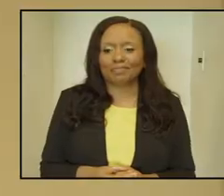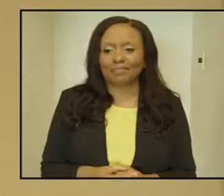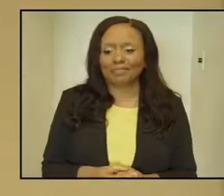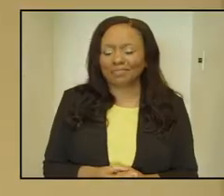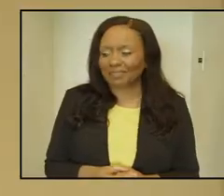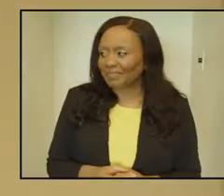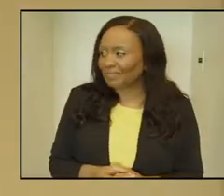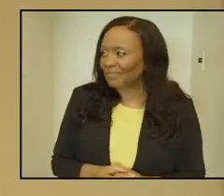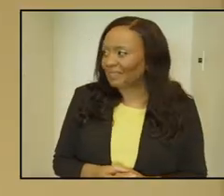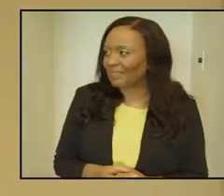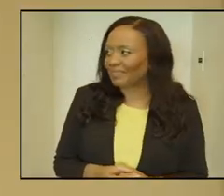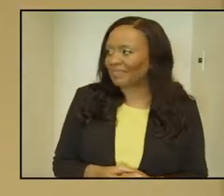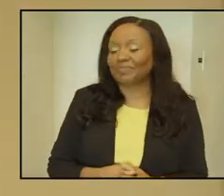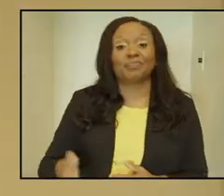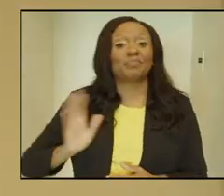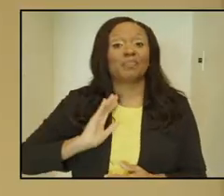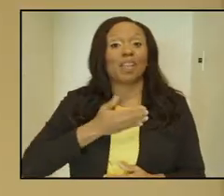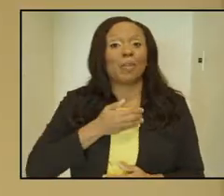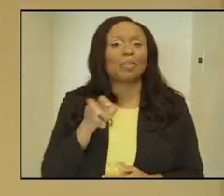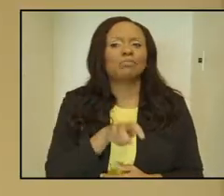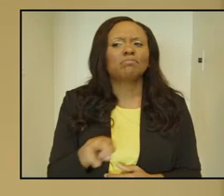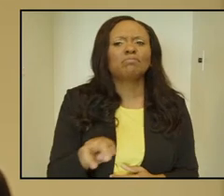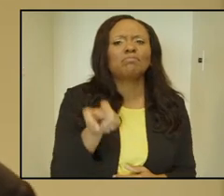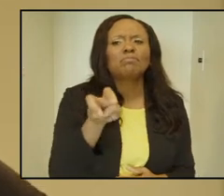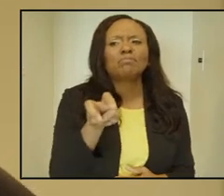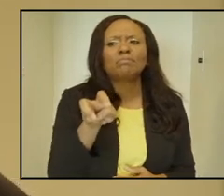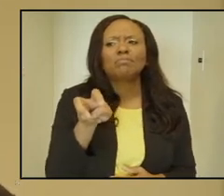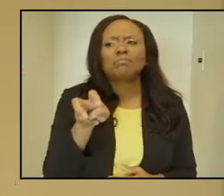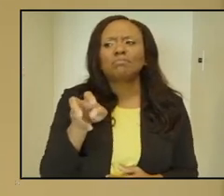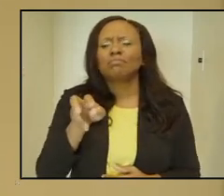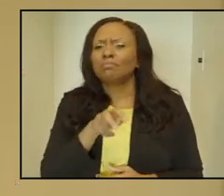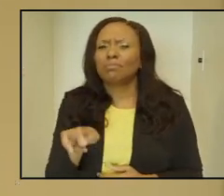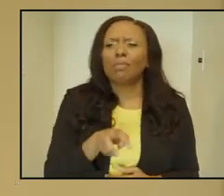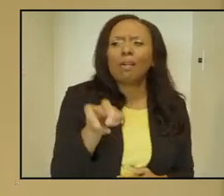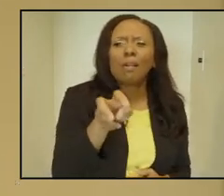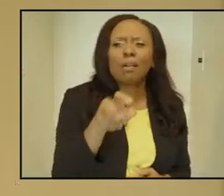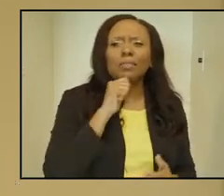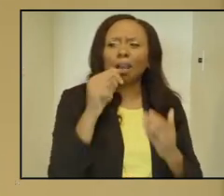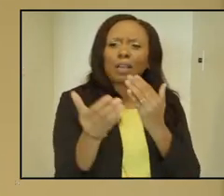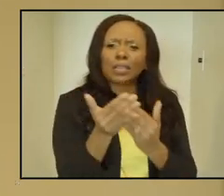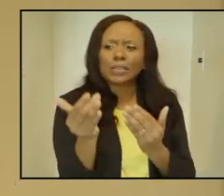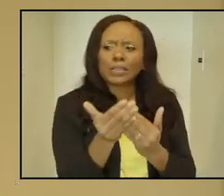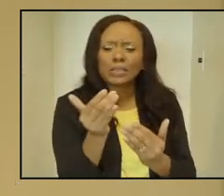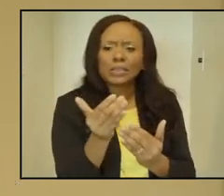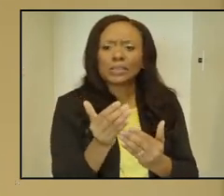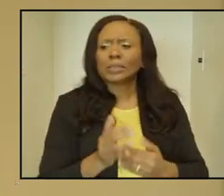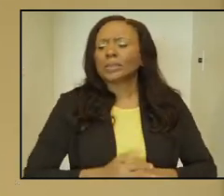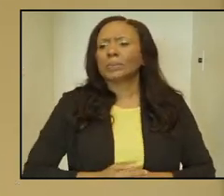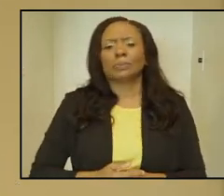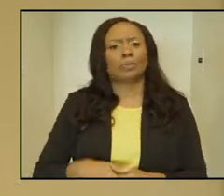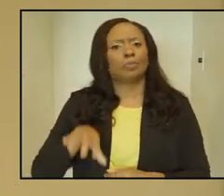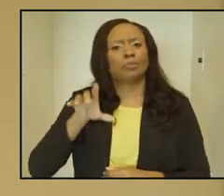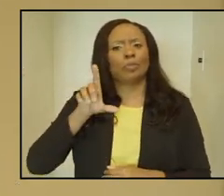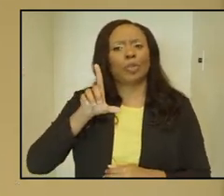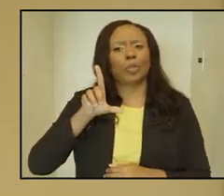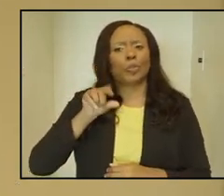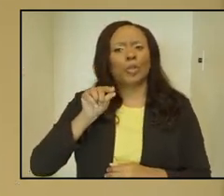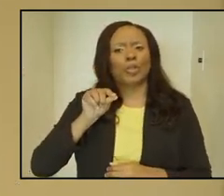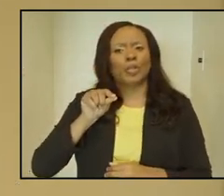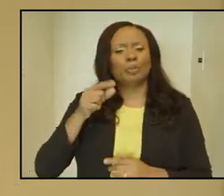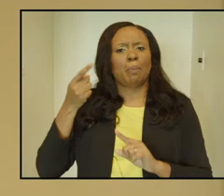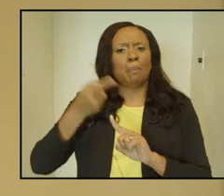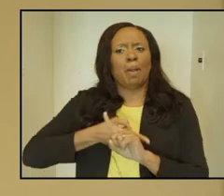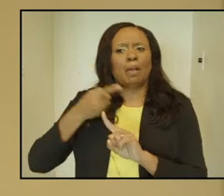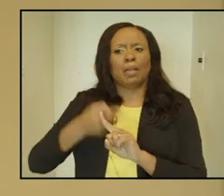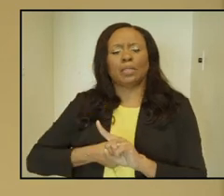Our journey to reach this point has not been an easy one. Over the past 20 months, we've seen firsthand the